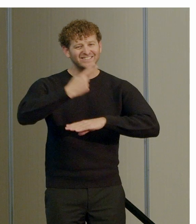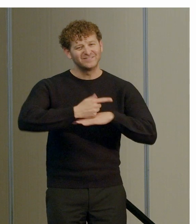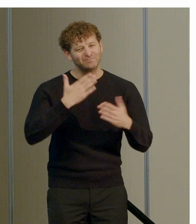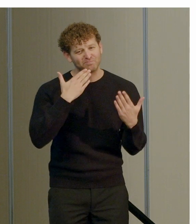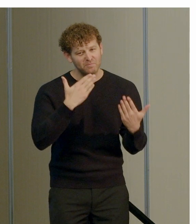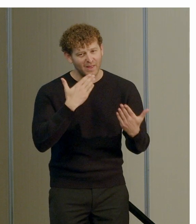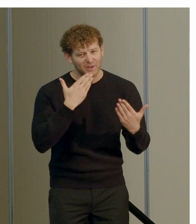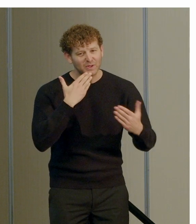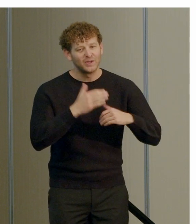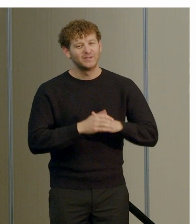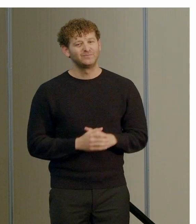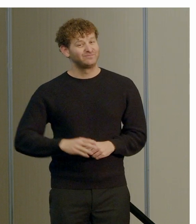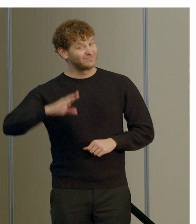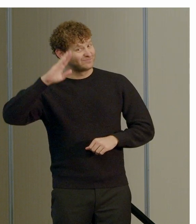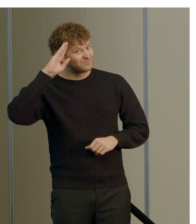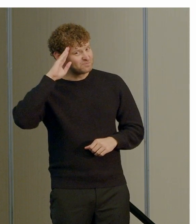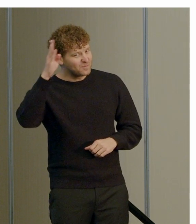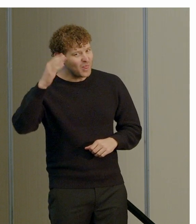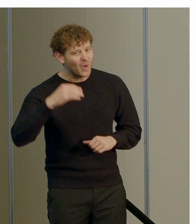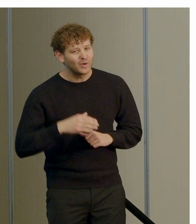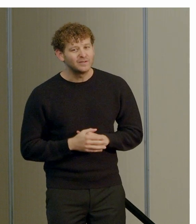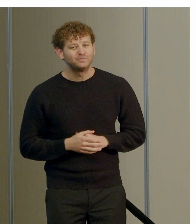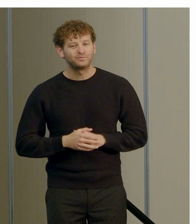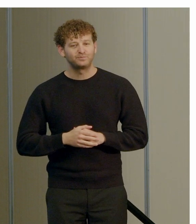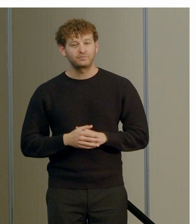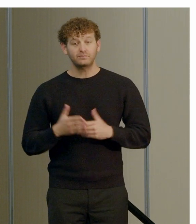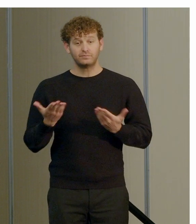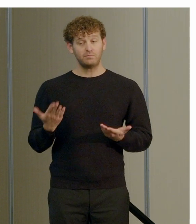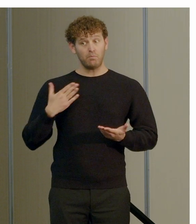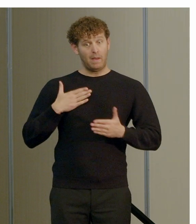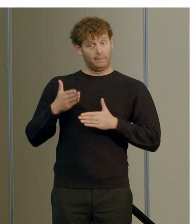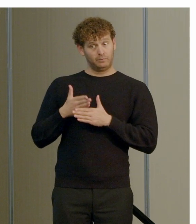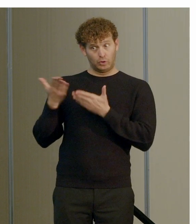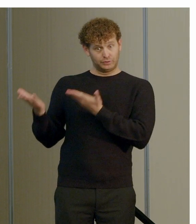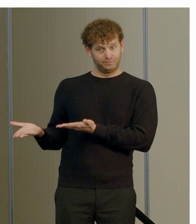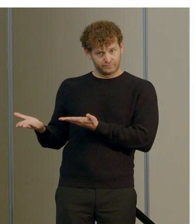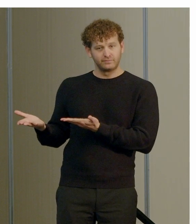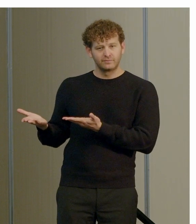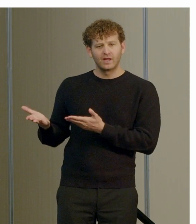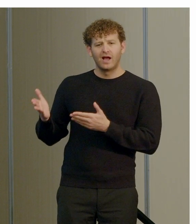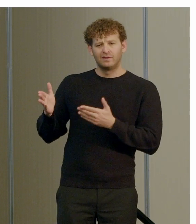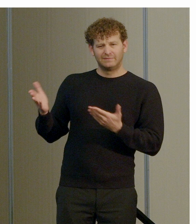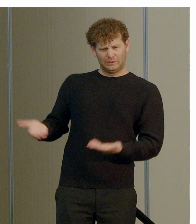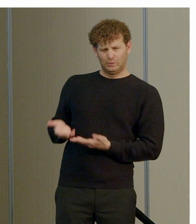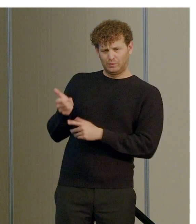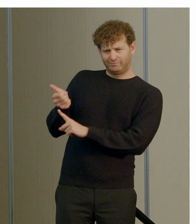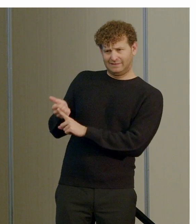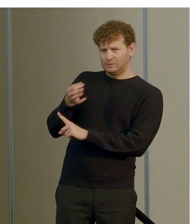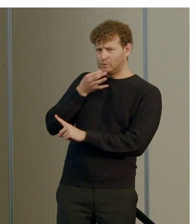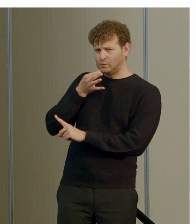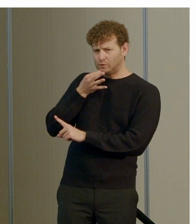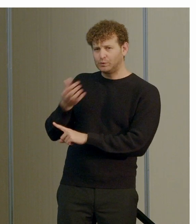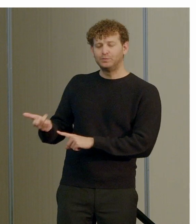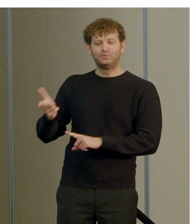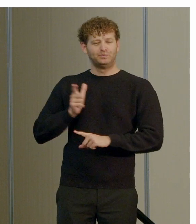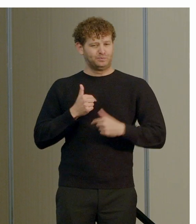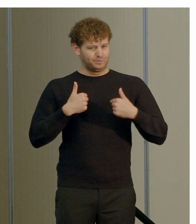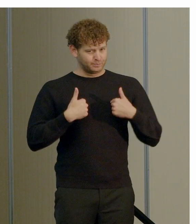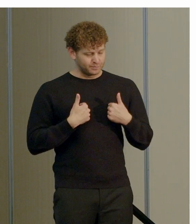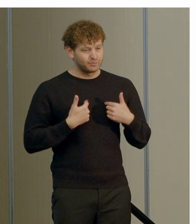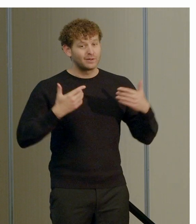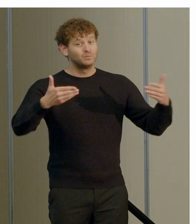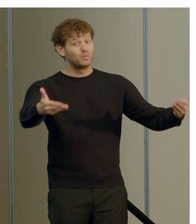I, on behalf of my partner Mary here and I, and she'll have a chance to introduce herself in a moment, welcome to the